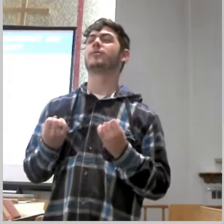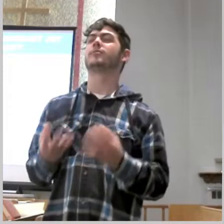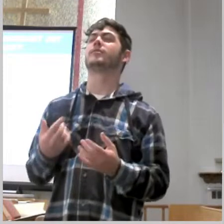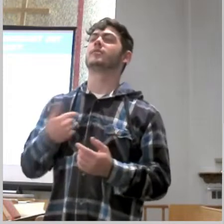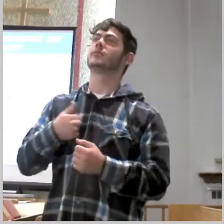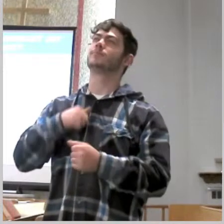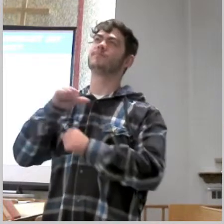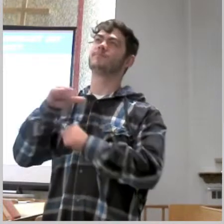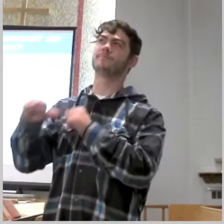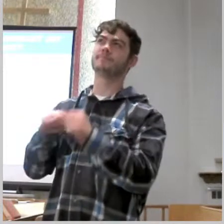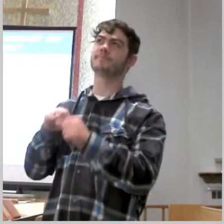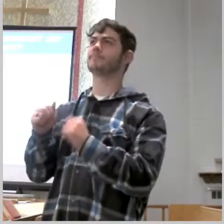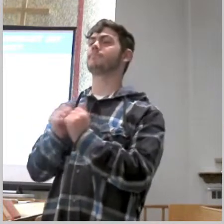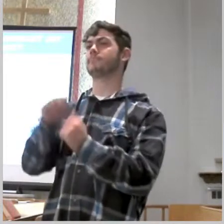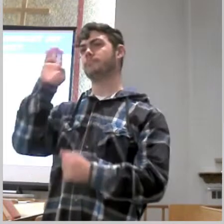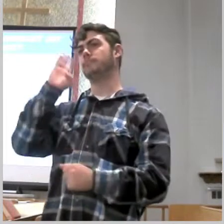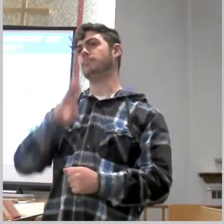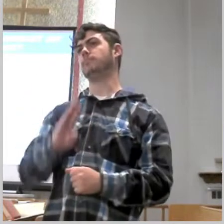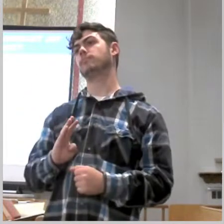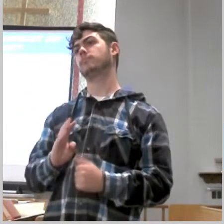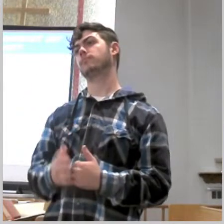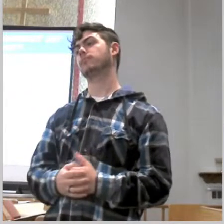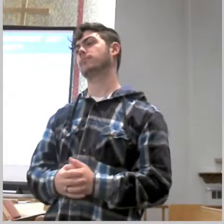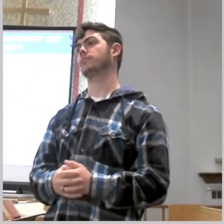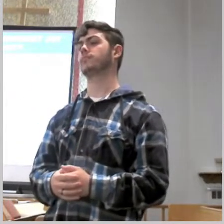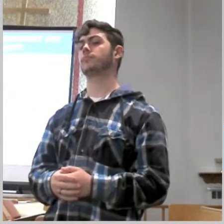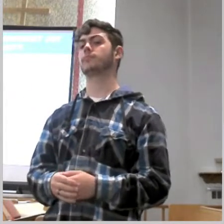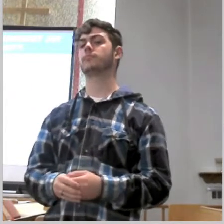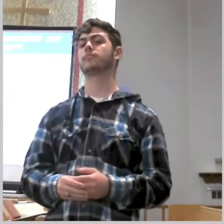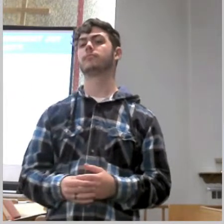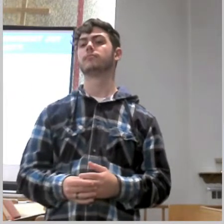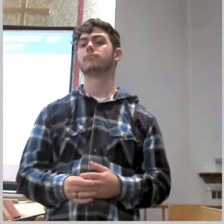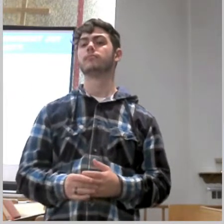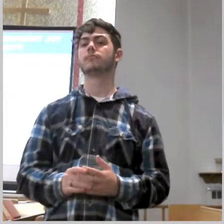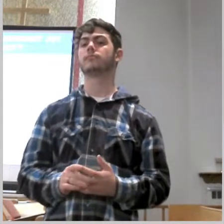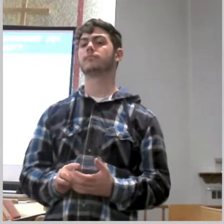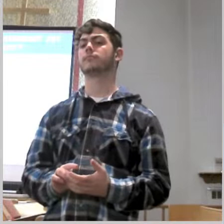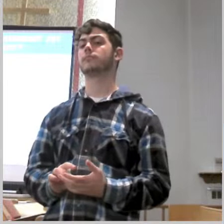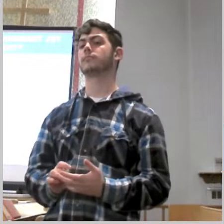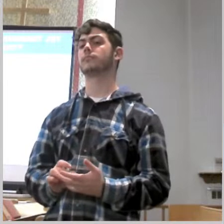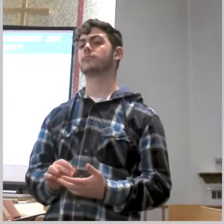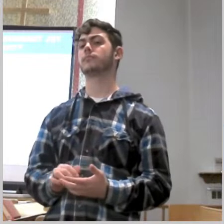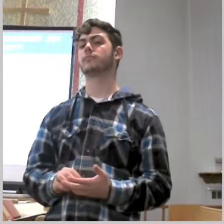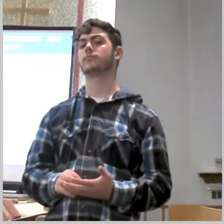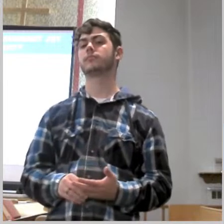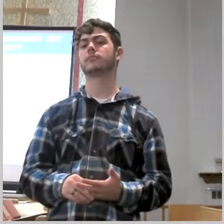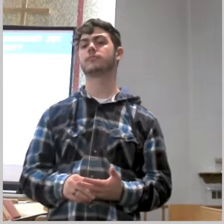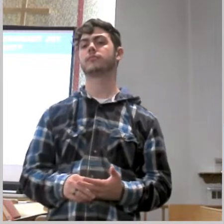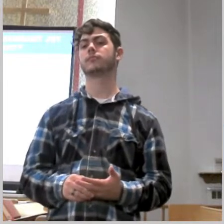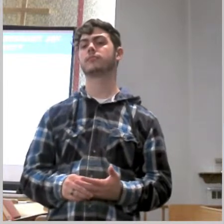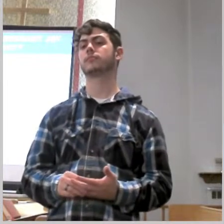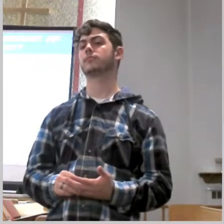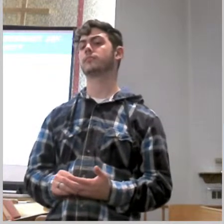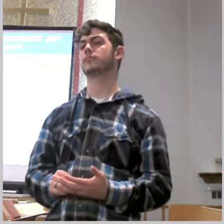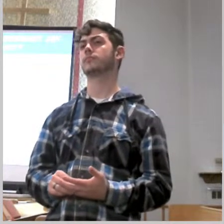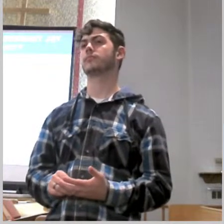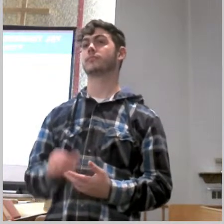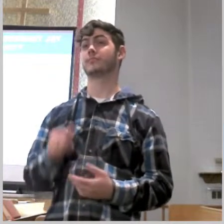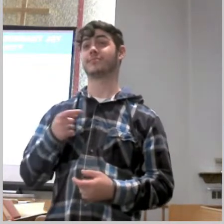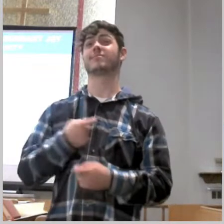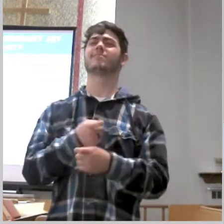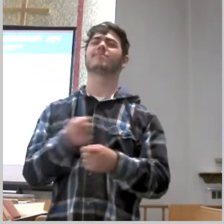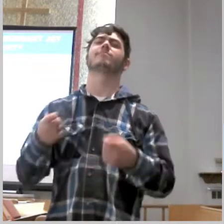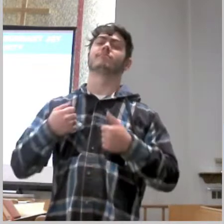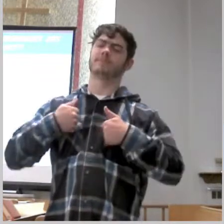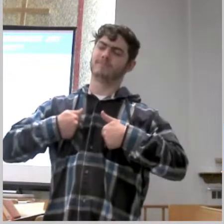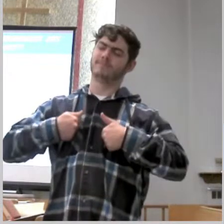so this giving was a testament to God's work in their heart. And it was a sacrificial giving.